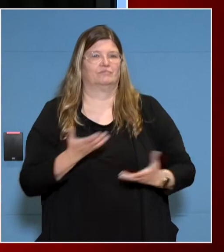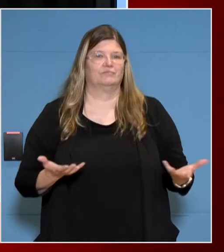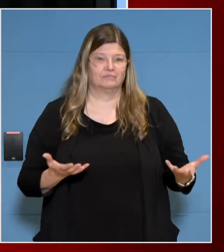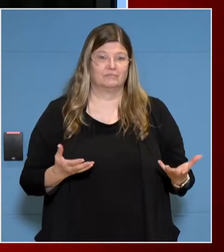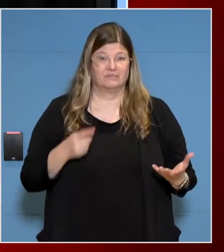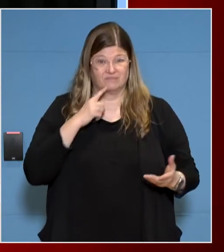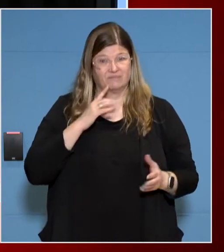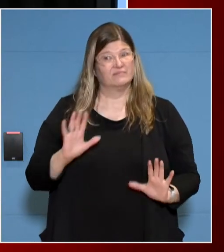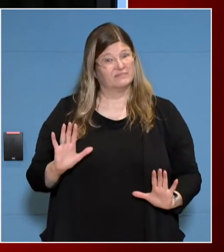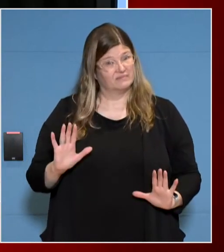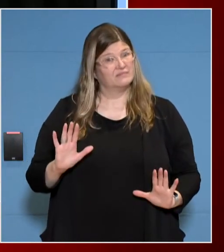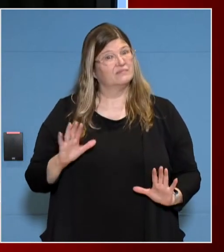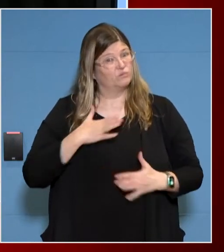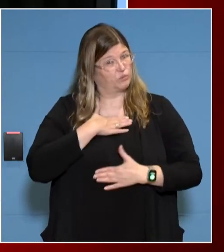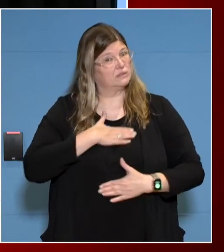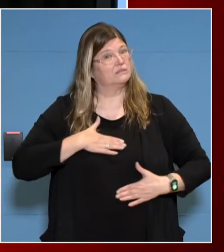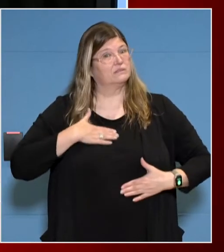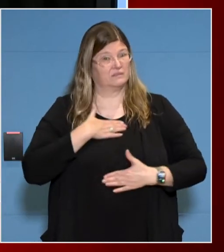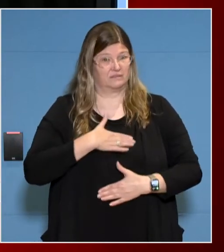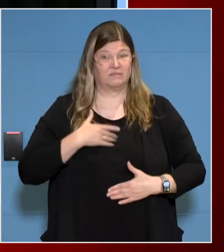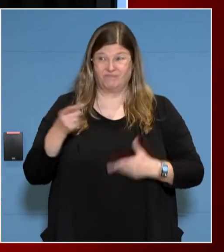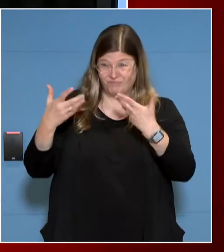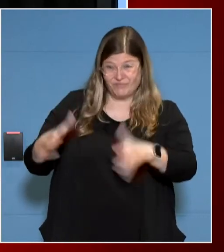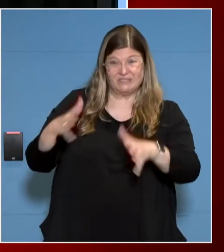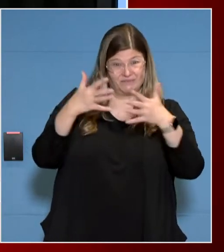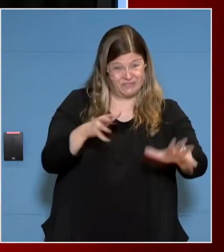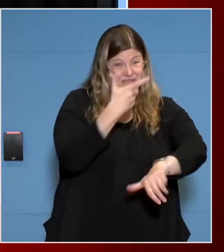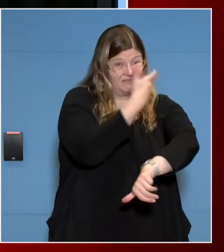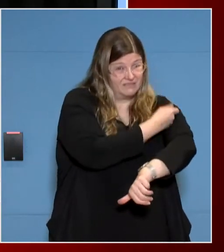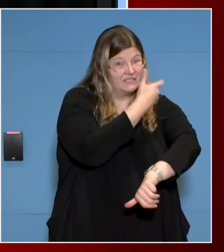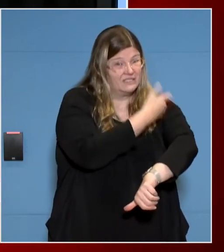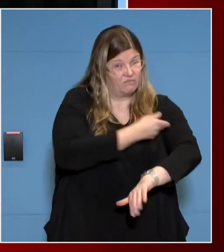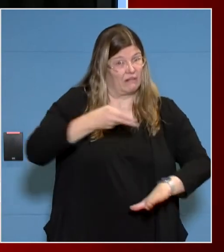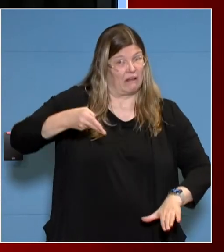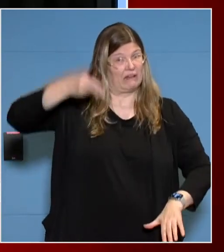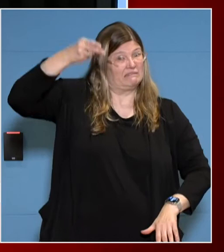Dr. Nesbitt, I think, has the numbers on the top of her head.